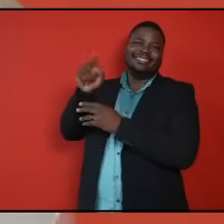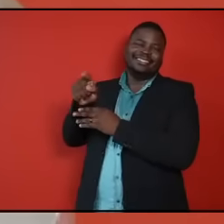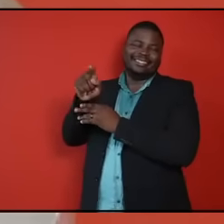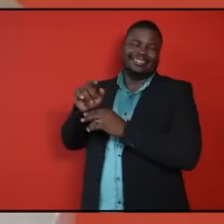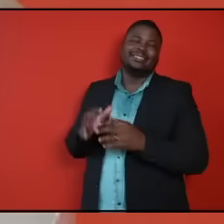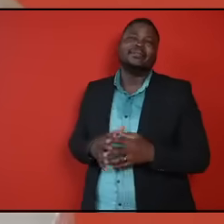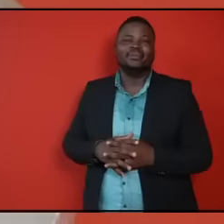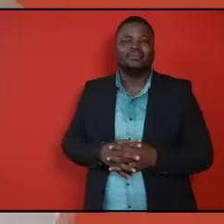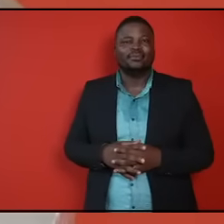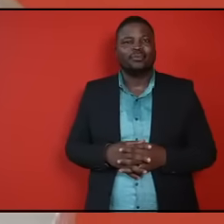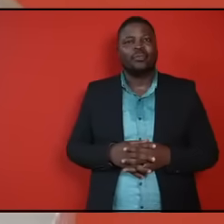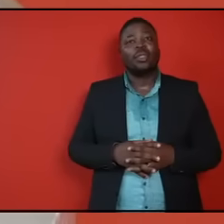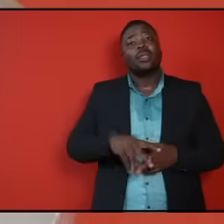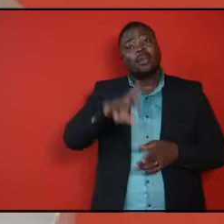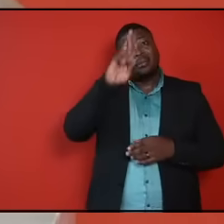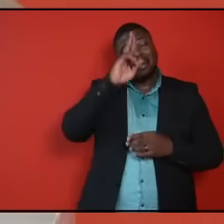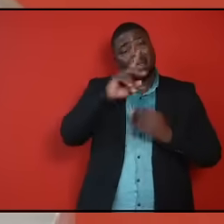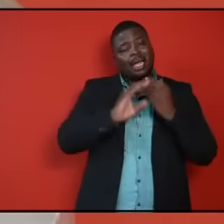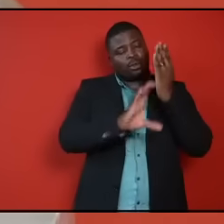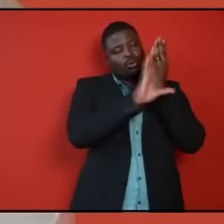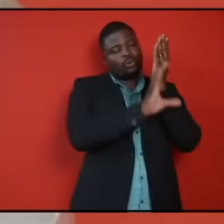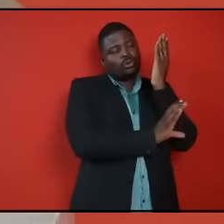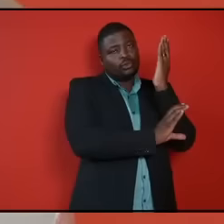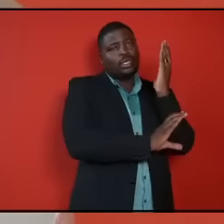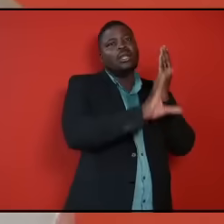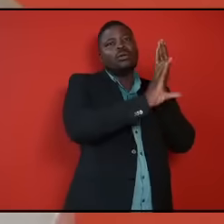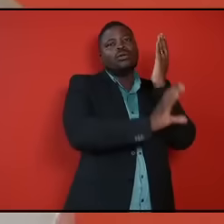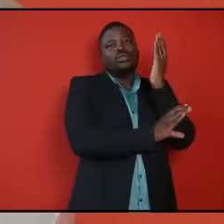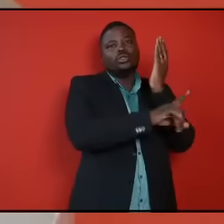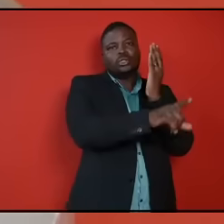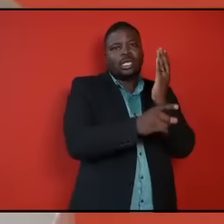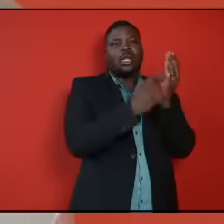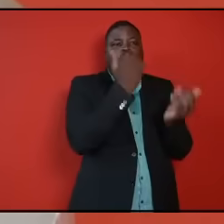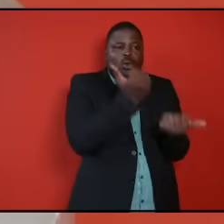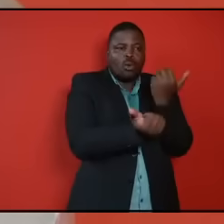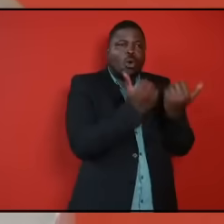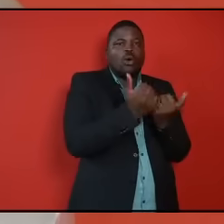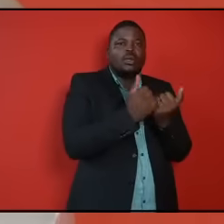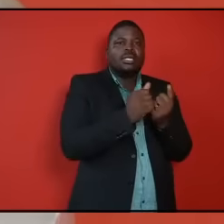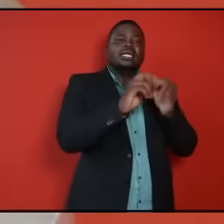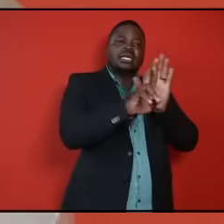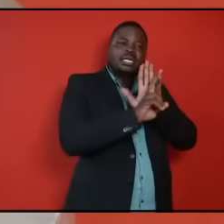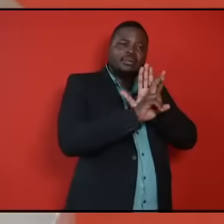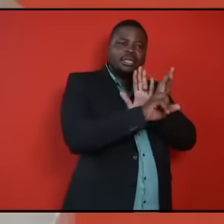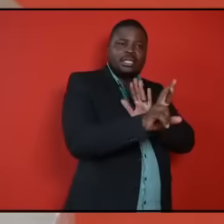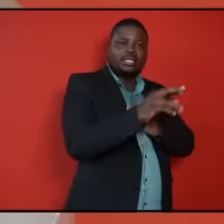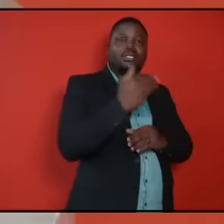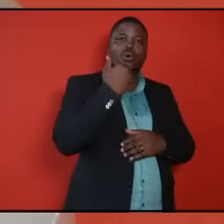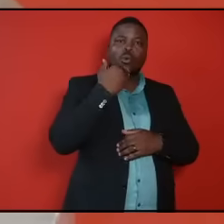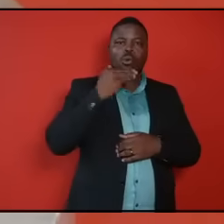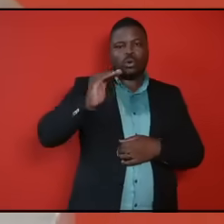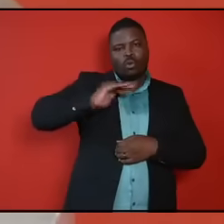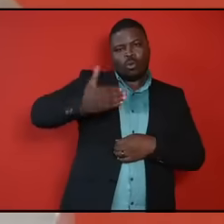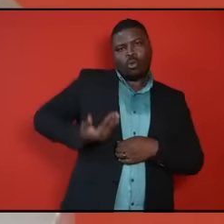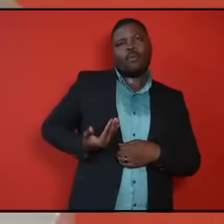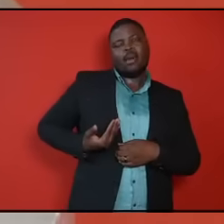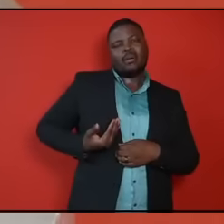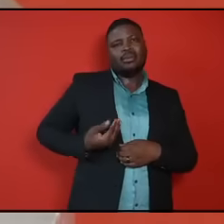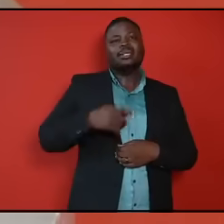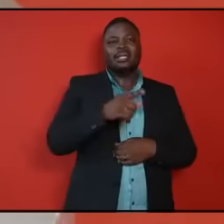The Constitutional Court, which is led by a female for the first time, is showing us this thing for the first time.